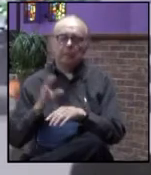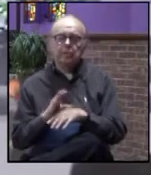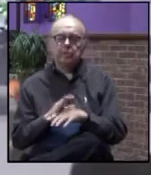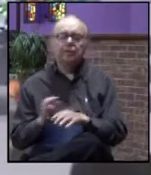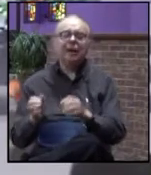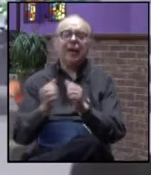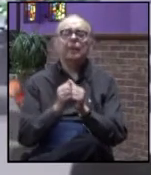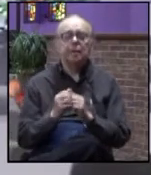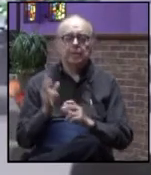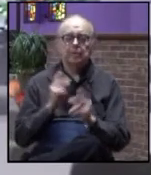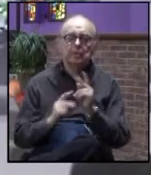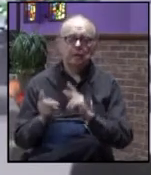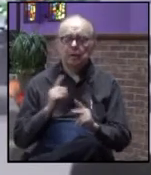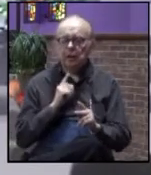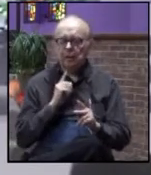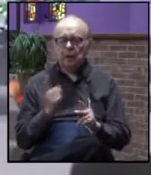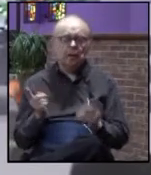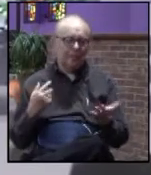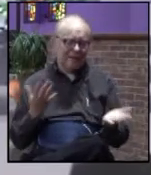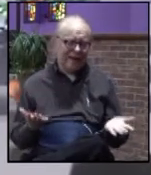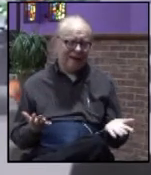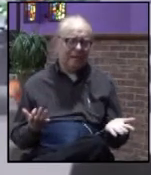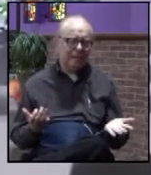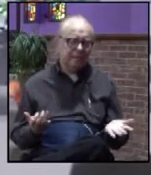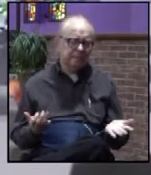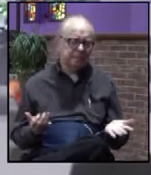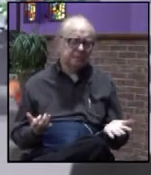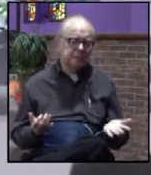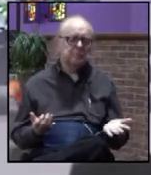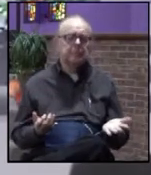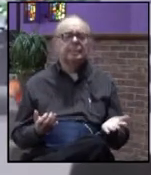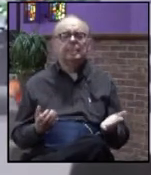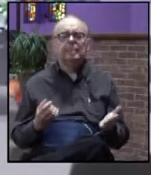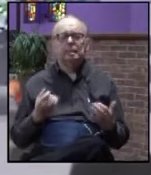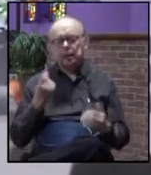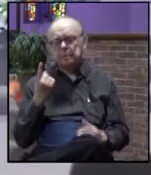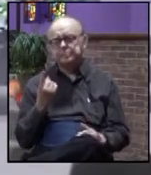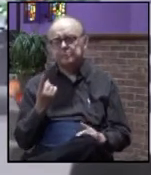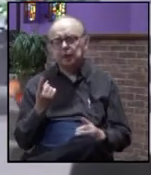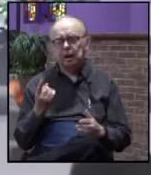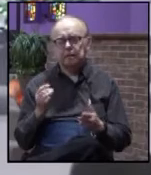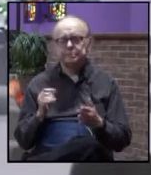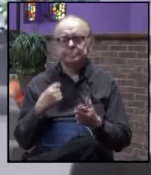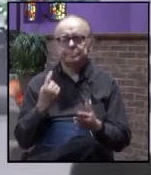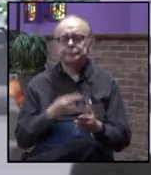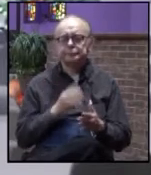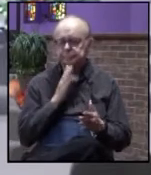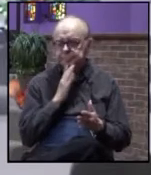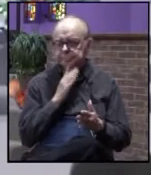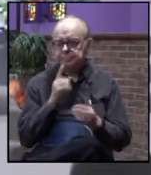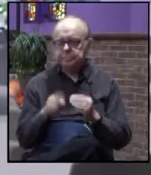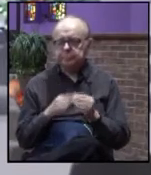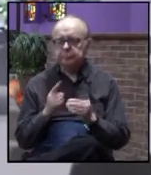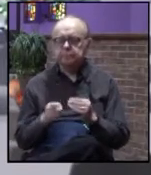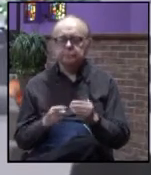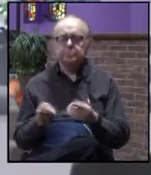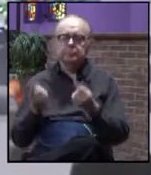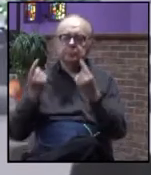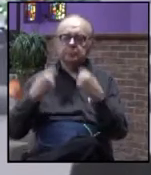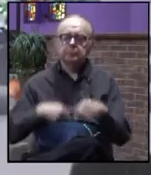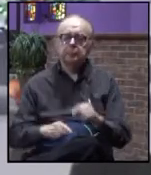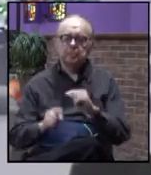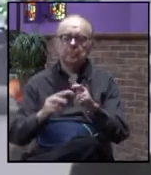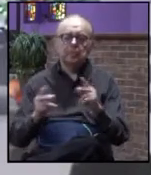gathering. And this is where we are and where we come to understand when we're talking about coming into